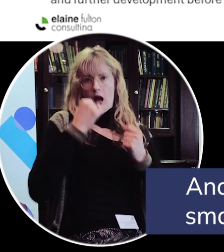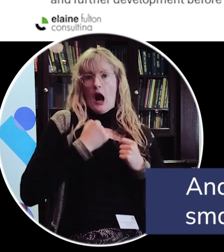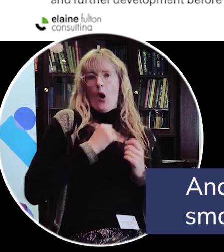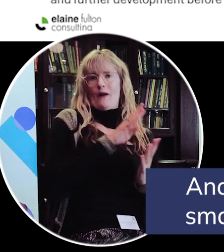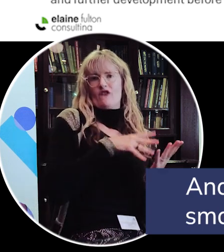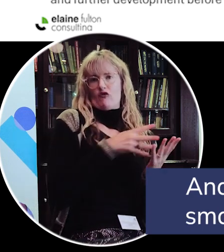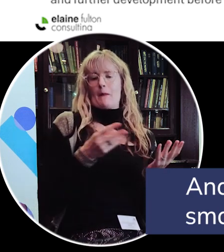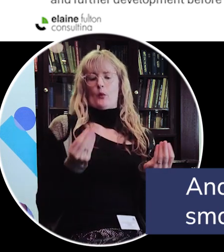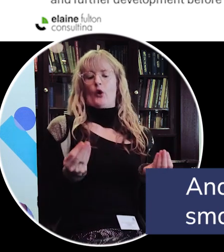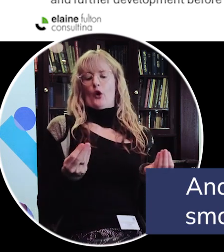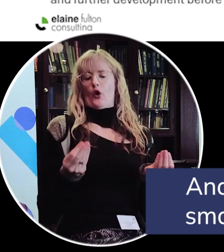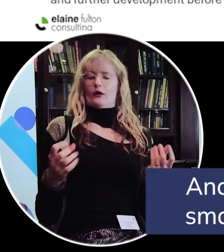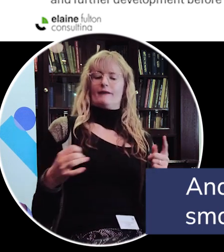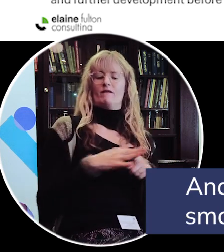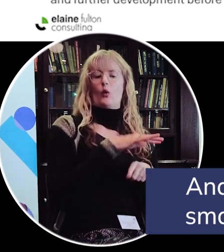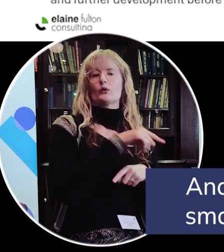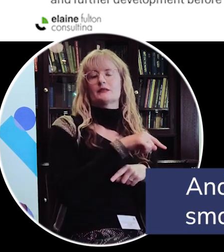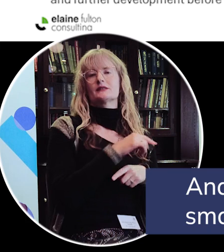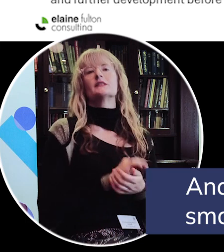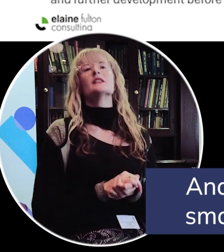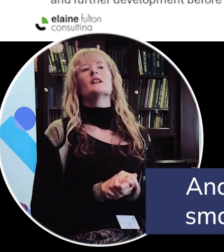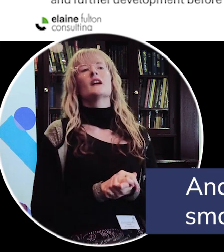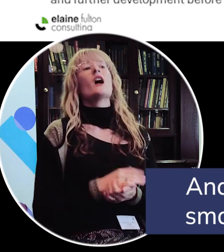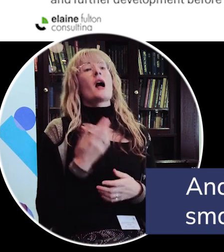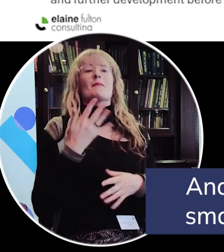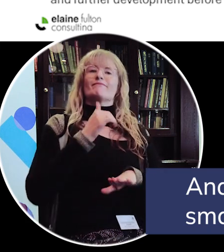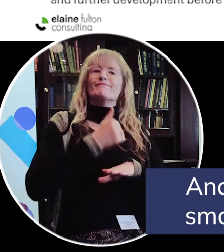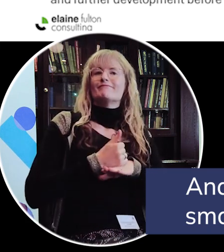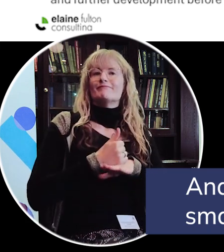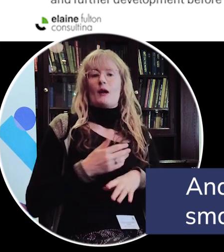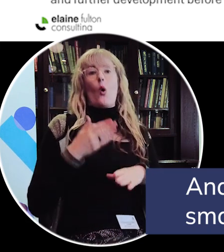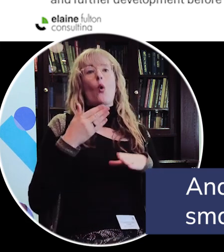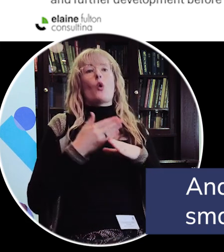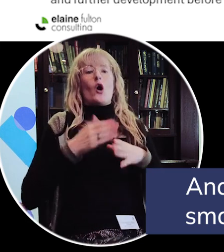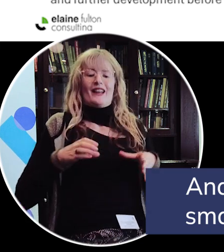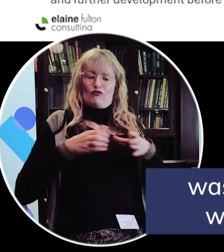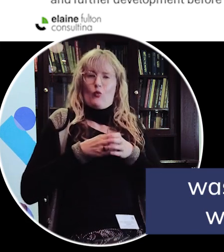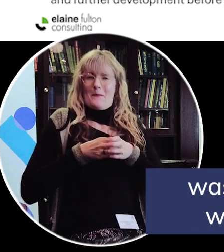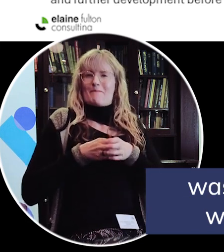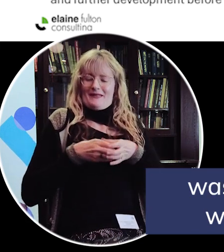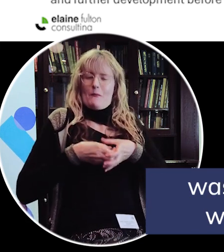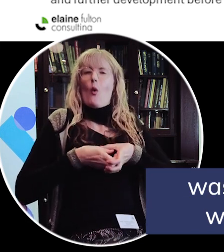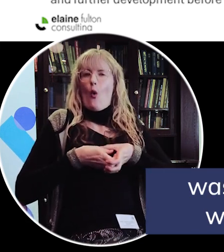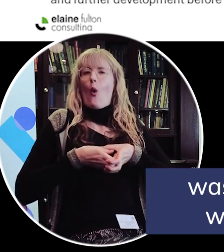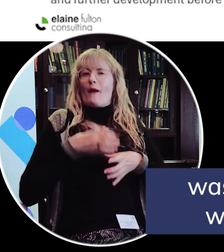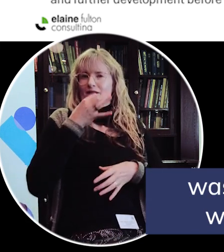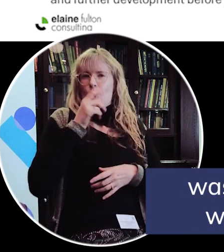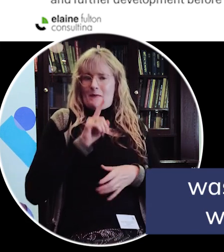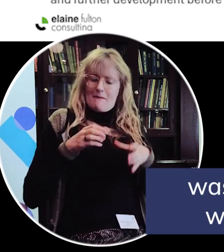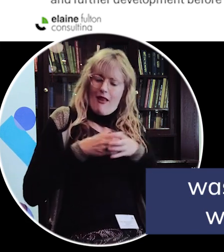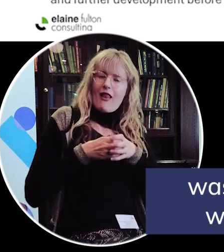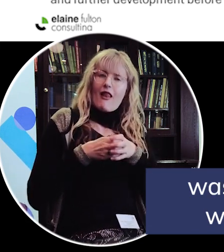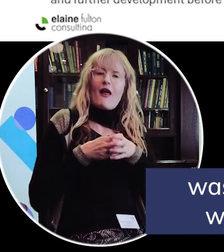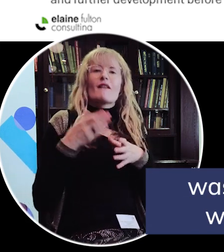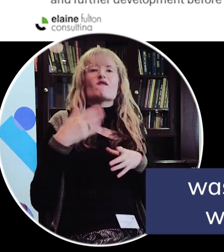that really helped as we pulled together a small working group from the community of practice was to untangle